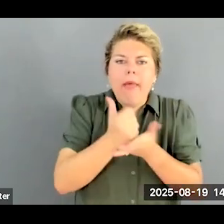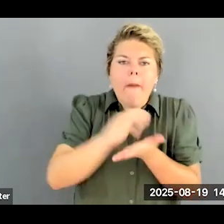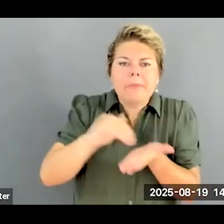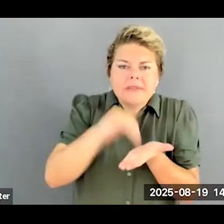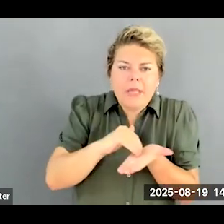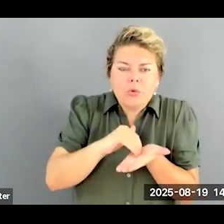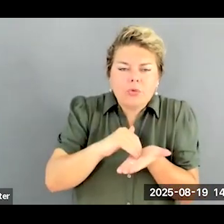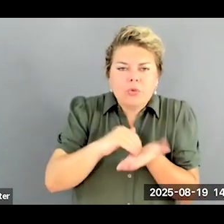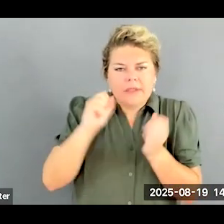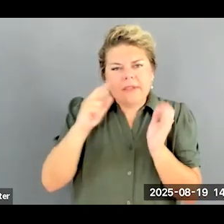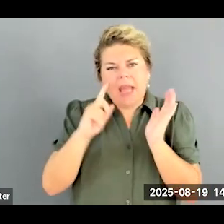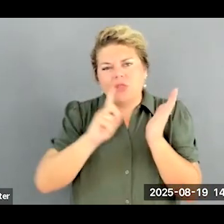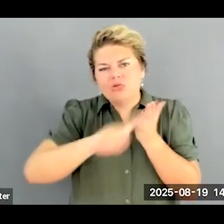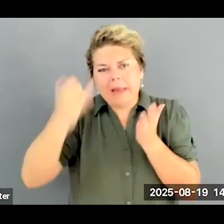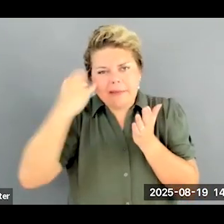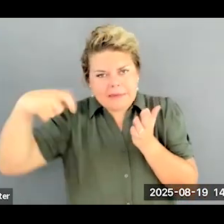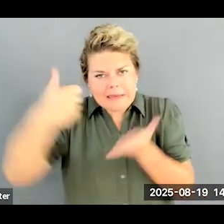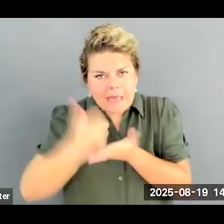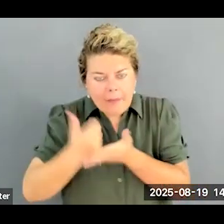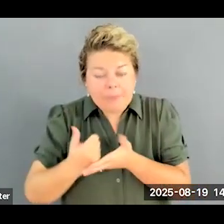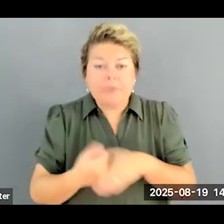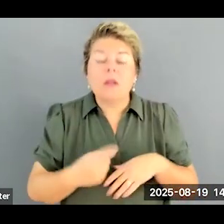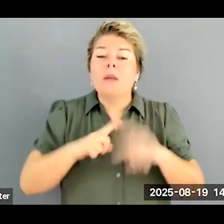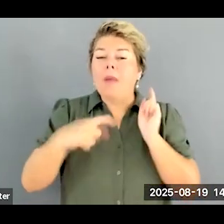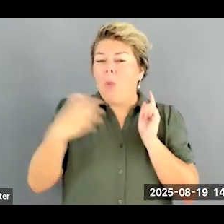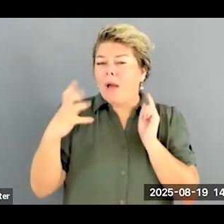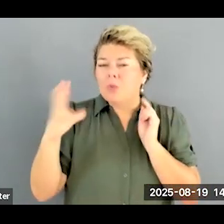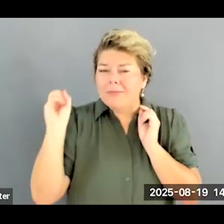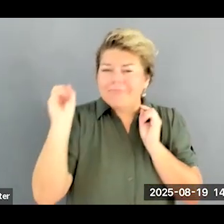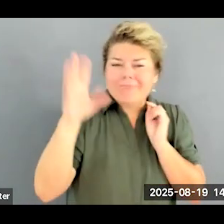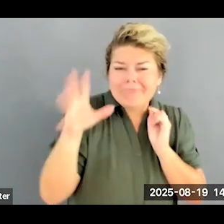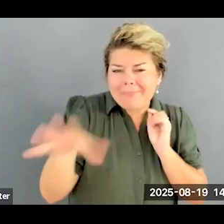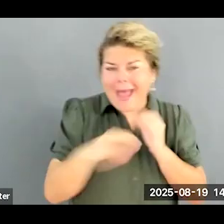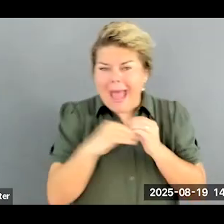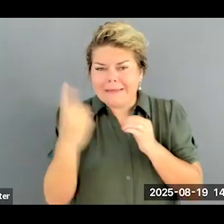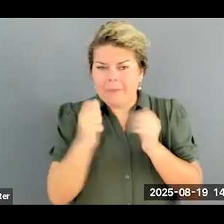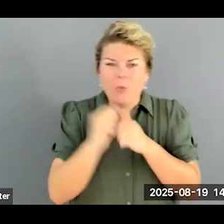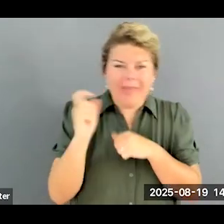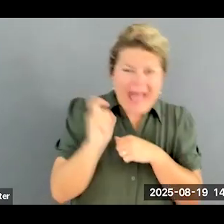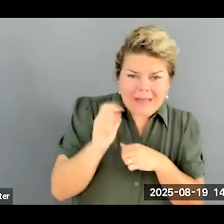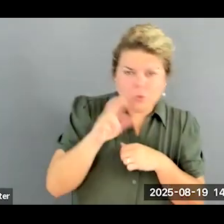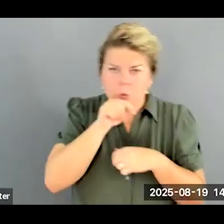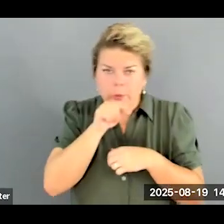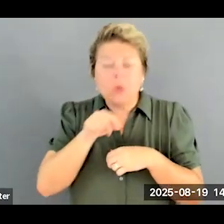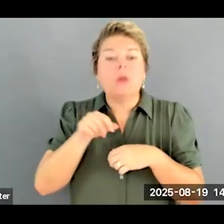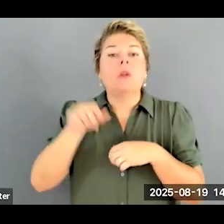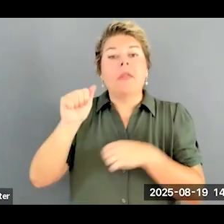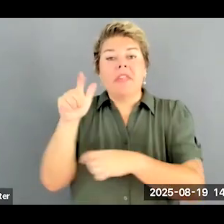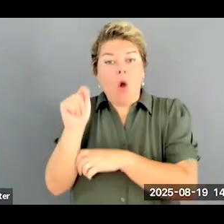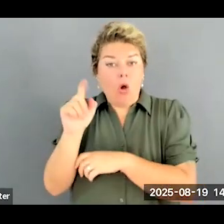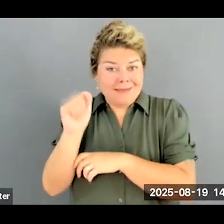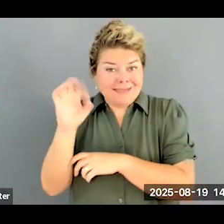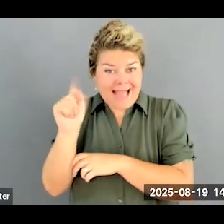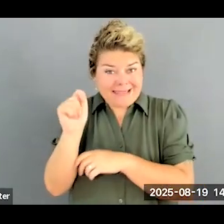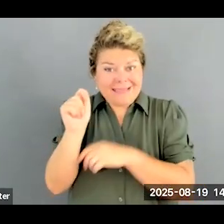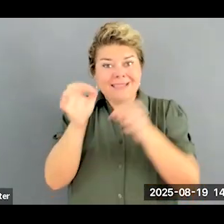reference. I do want to talk about a concept that comes up with Twitter or X. So your alt text length depends